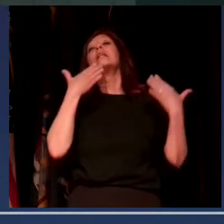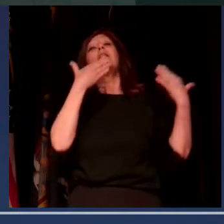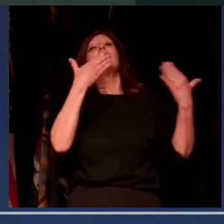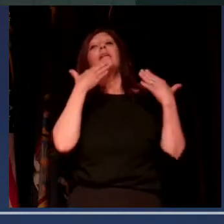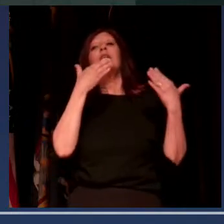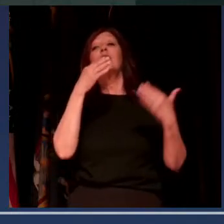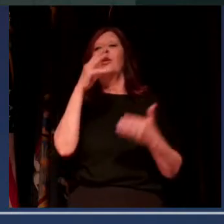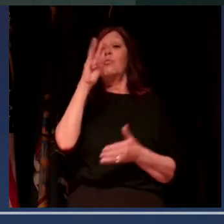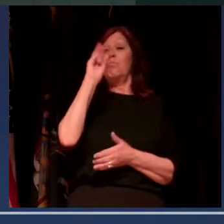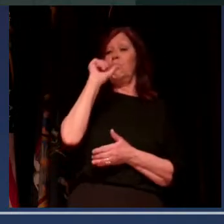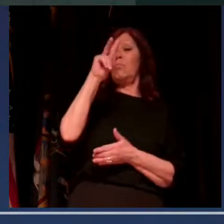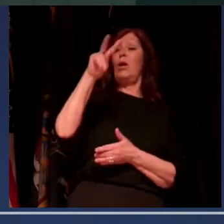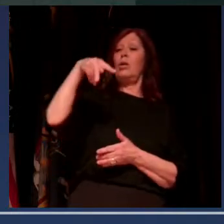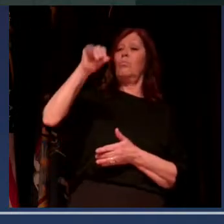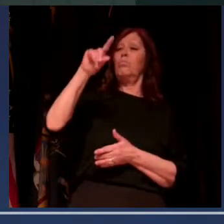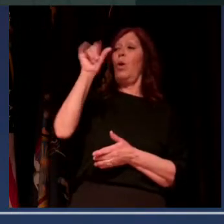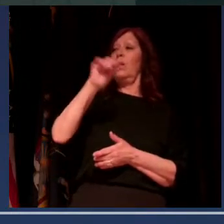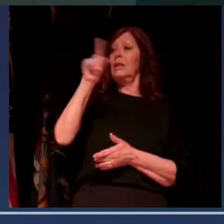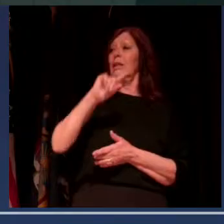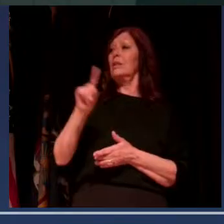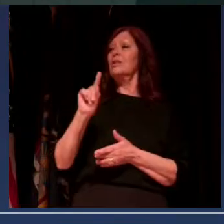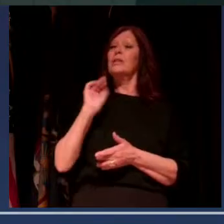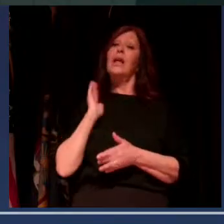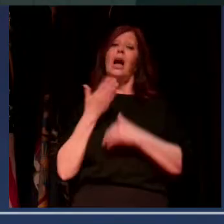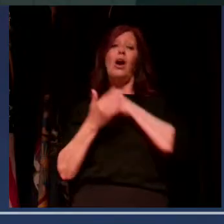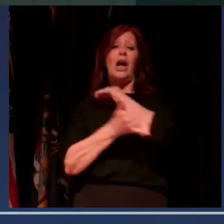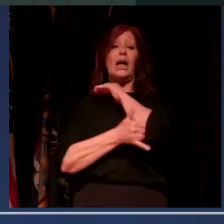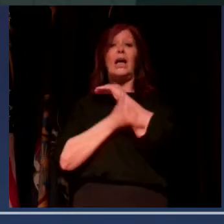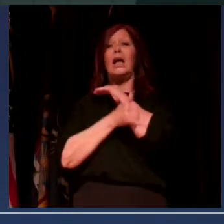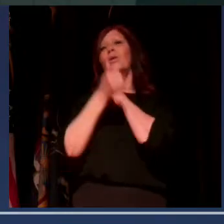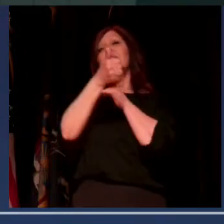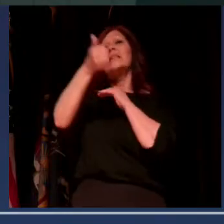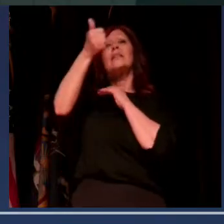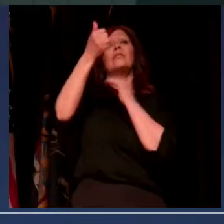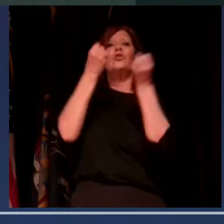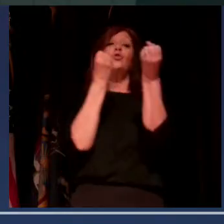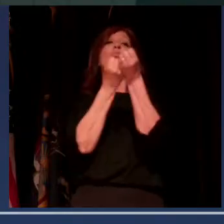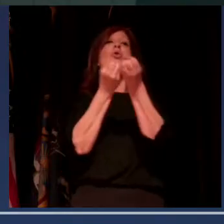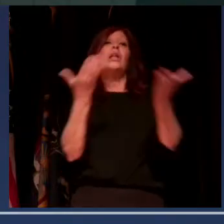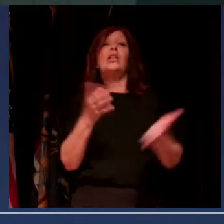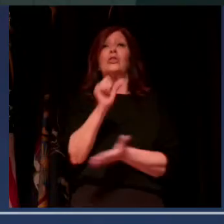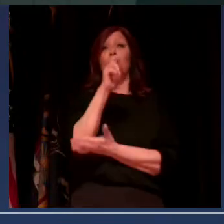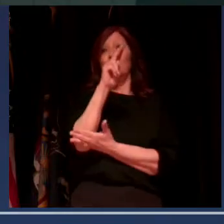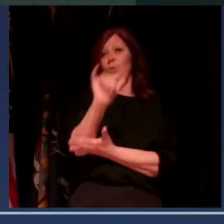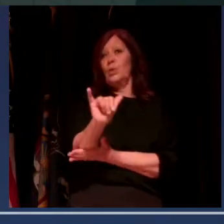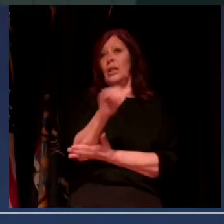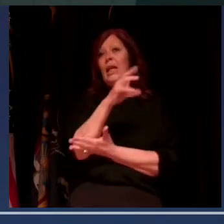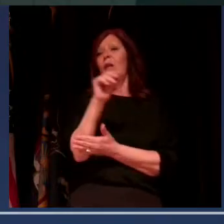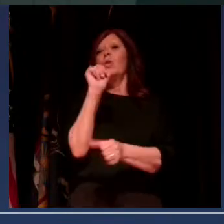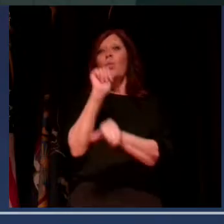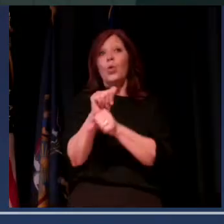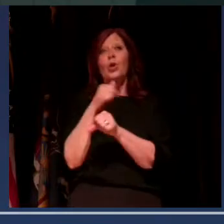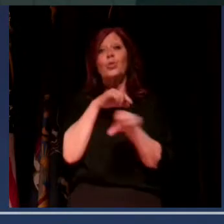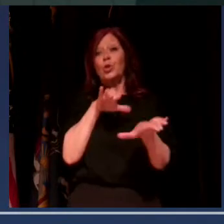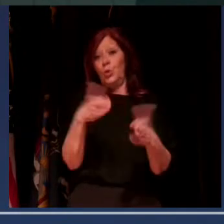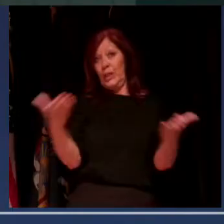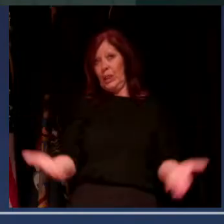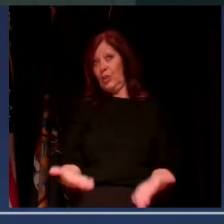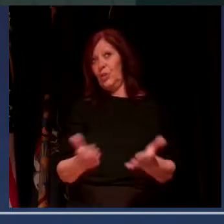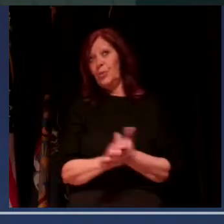Mr. Mark Poloncarz, our county exec, for his support of SUNY Erie Community College and the work that we are doing